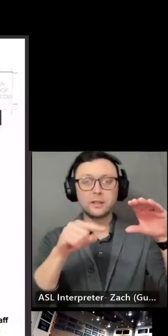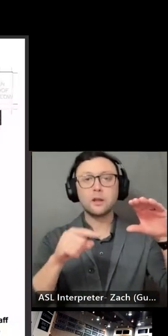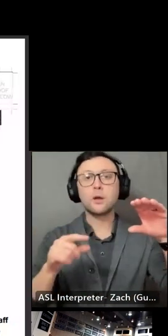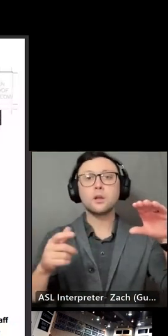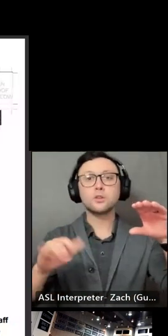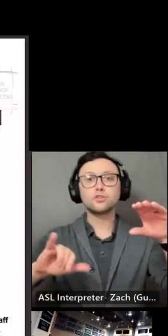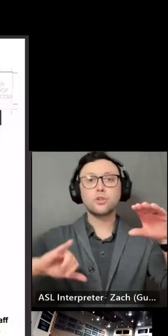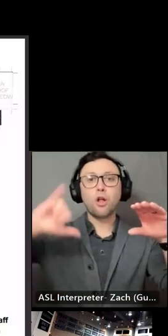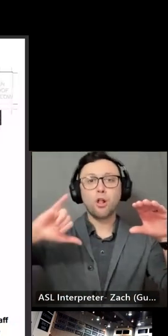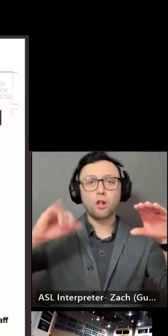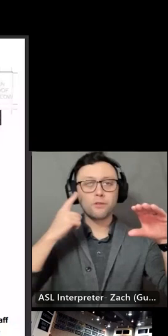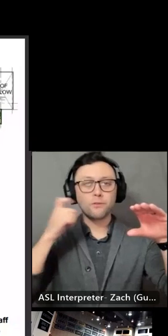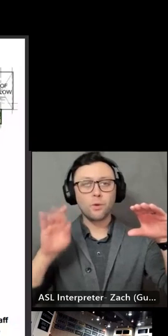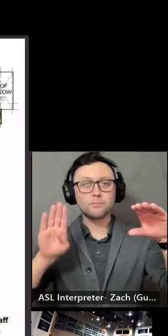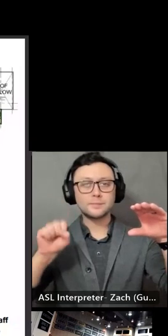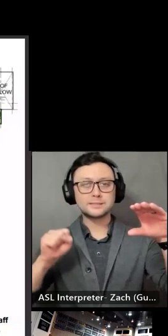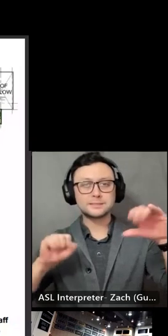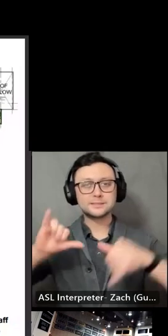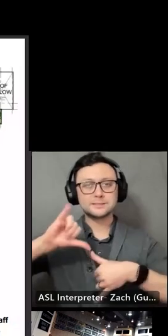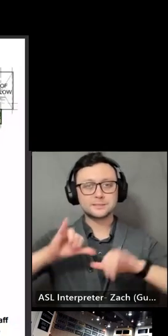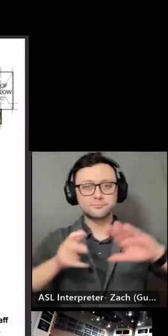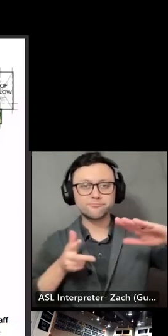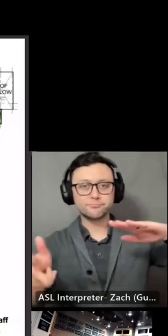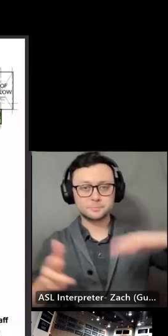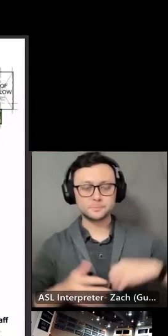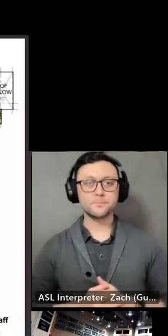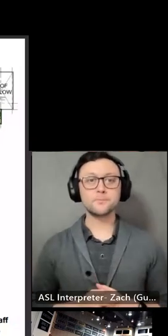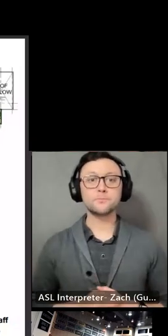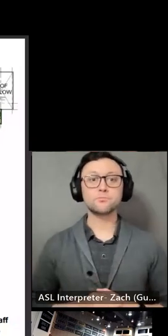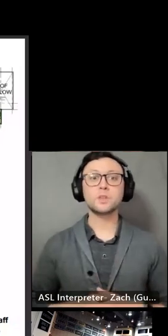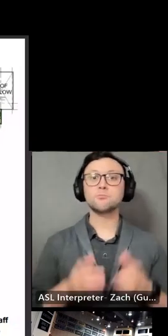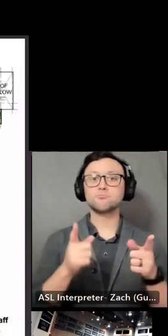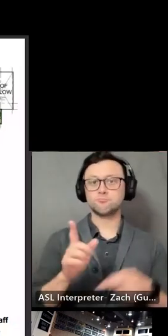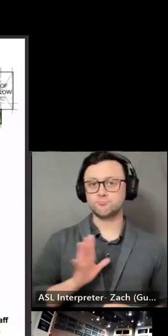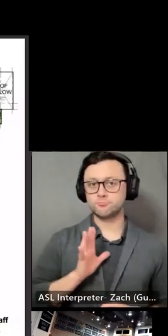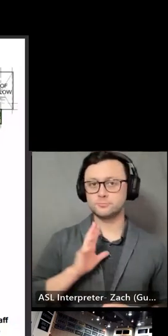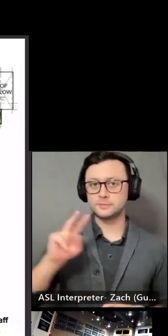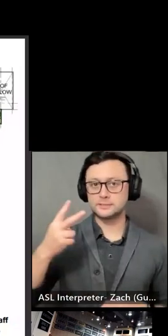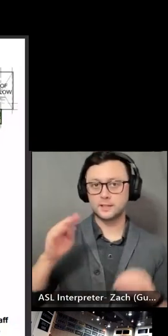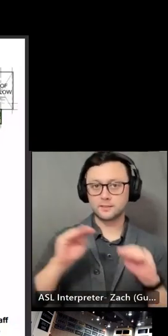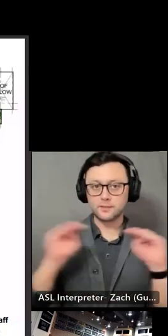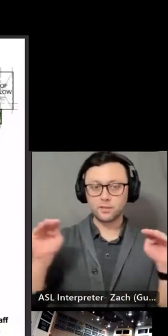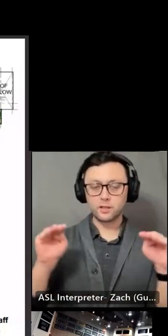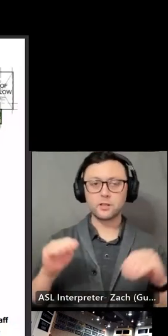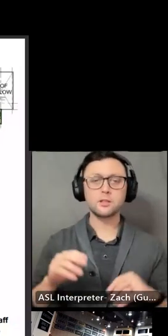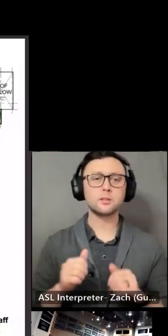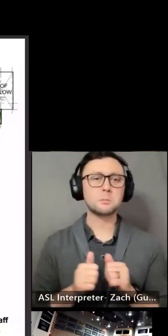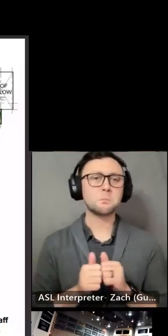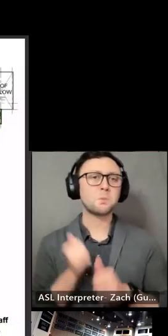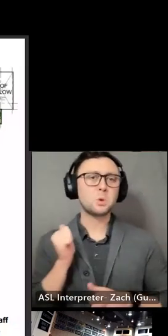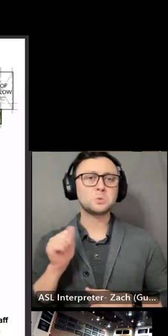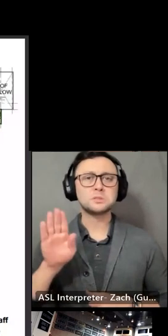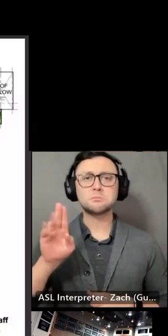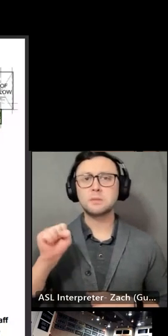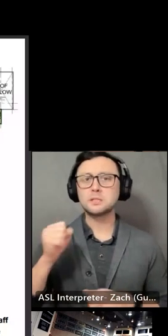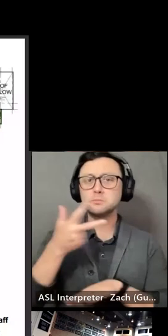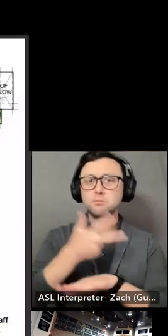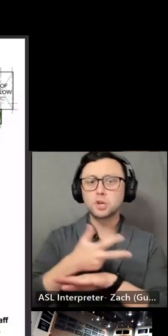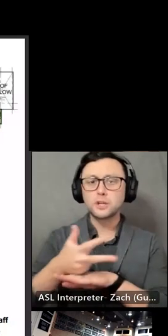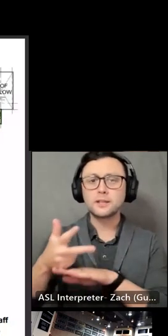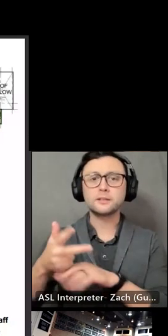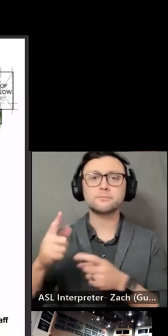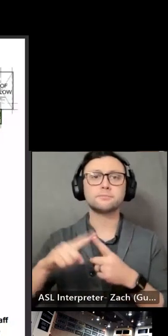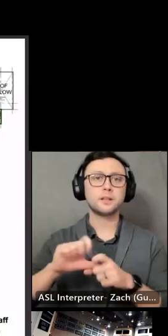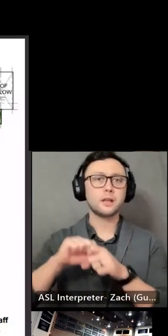spaces. And then the second level of the facility is largely bus parking and